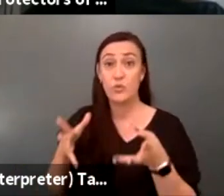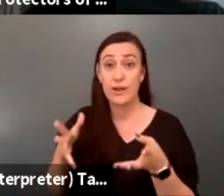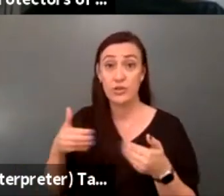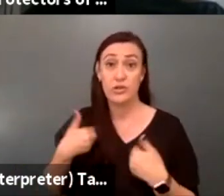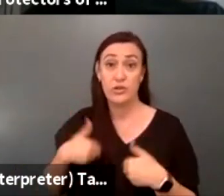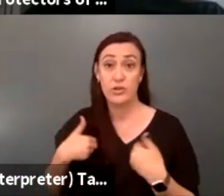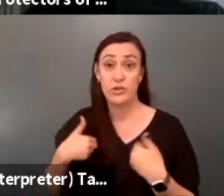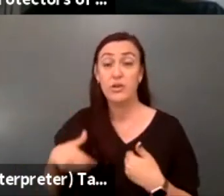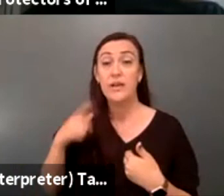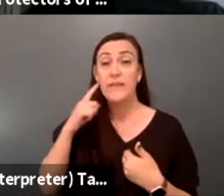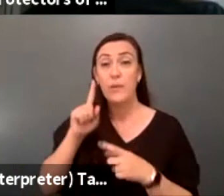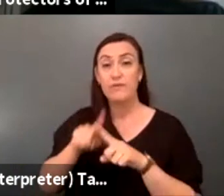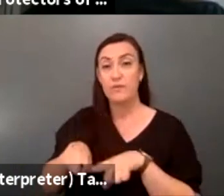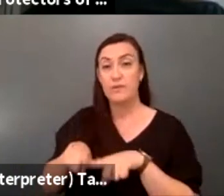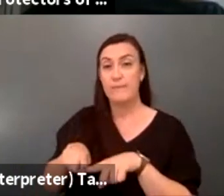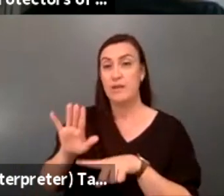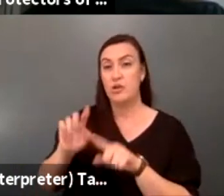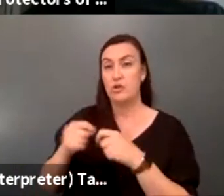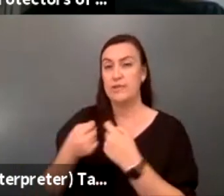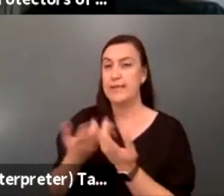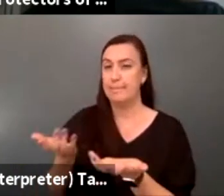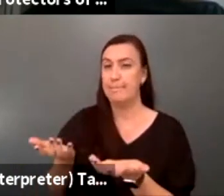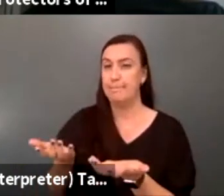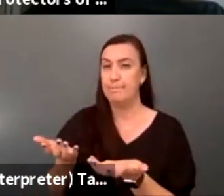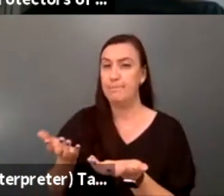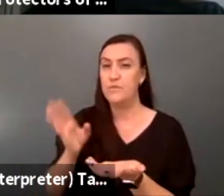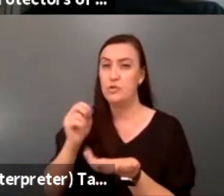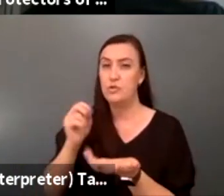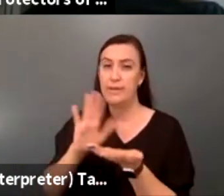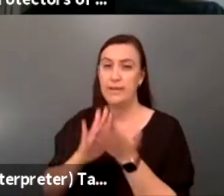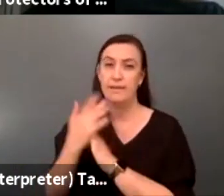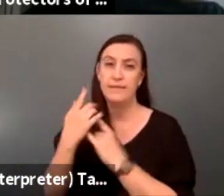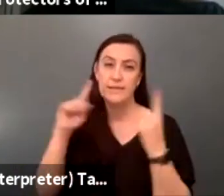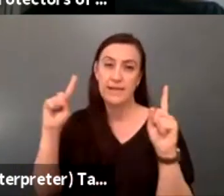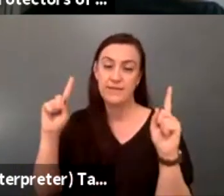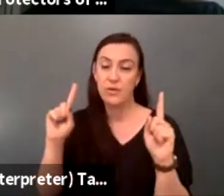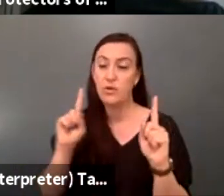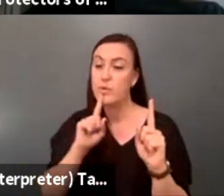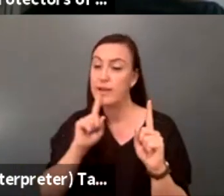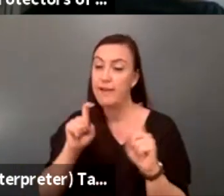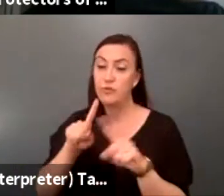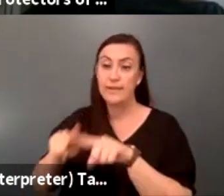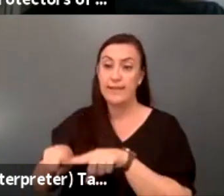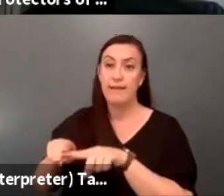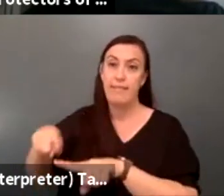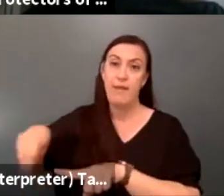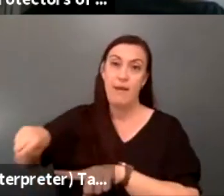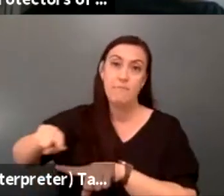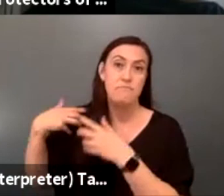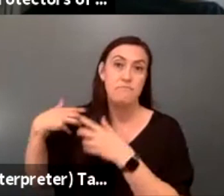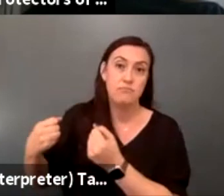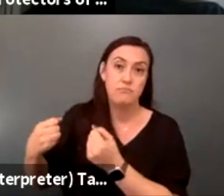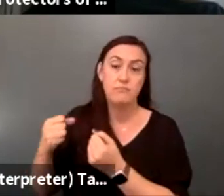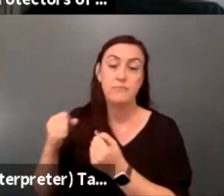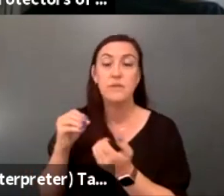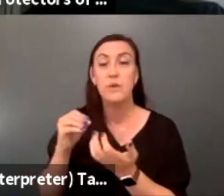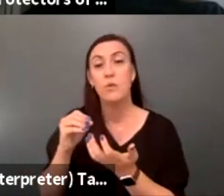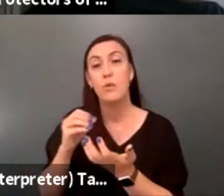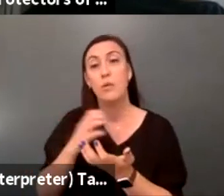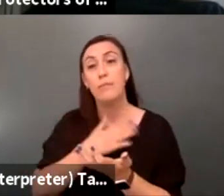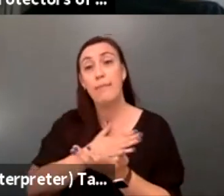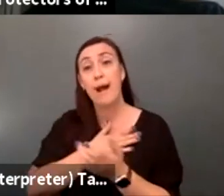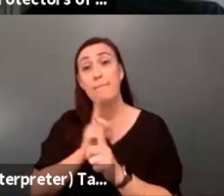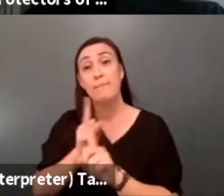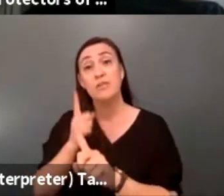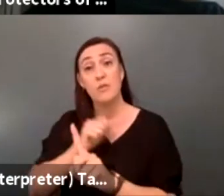you have to depend on your team in order to be successful, and you really have to lean on them. So my mission